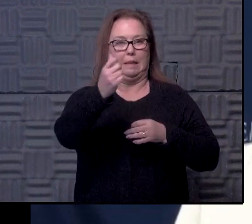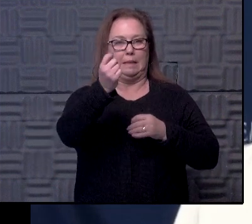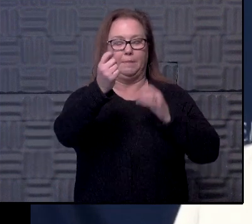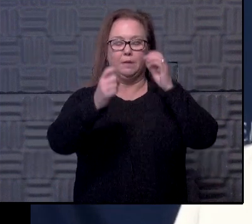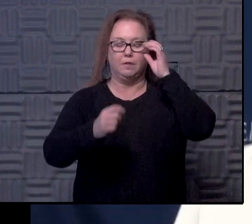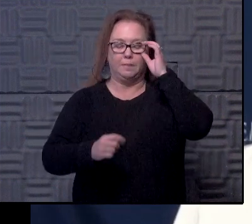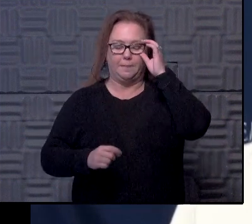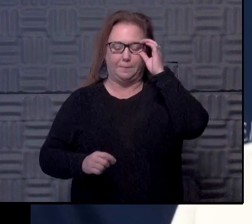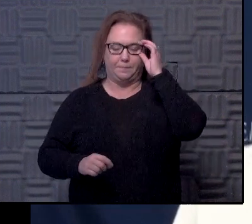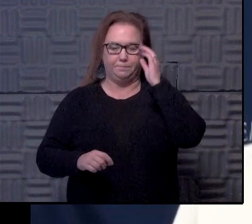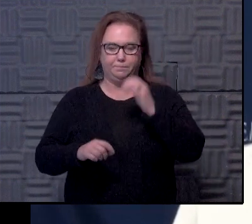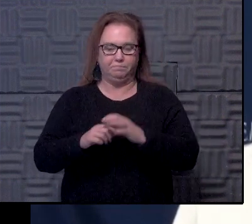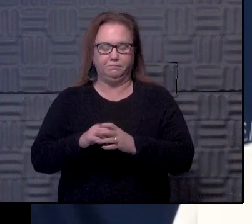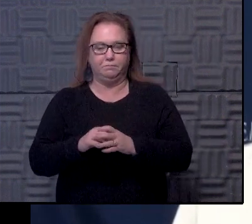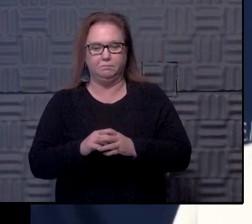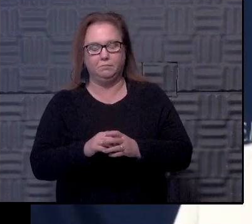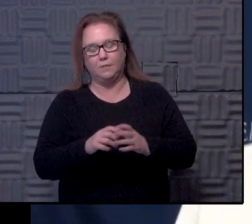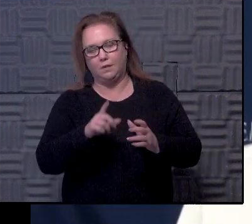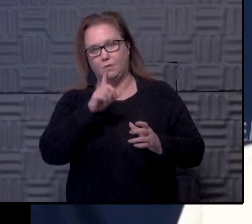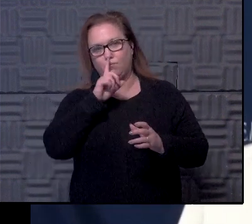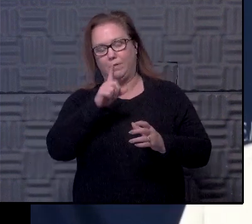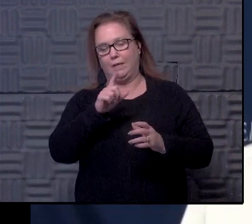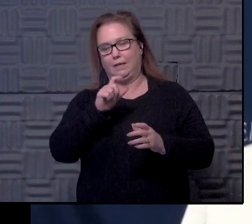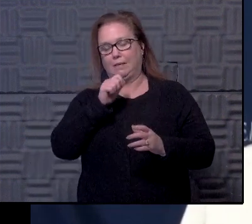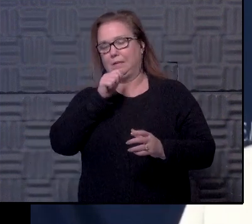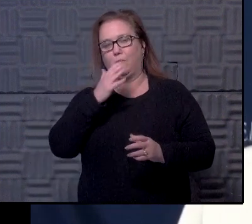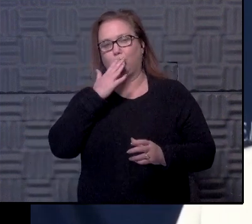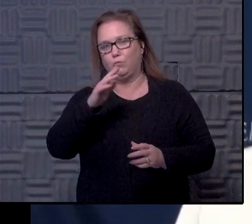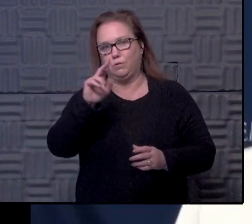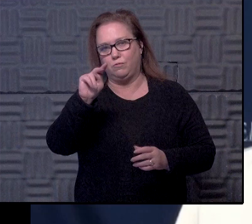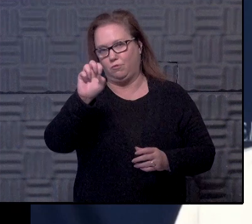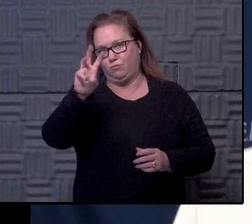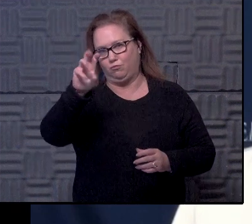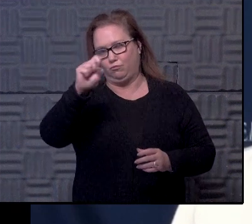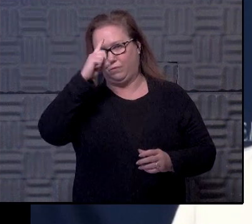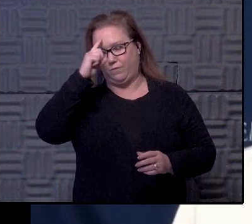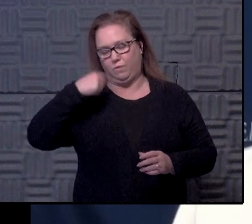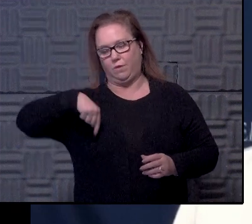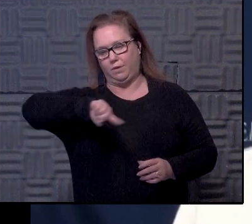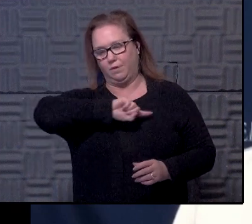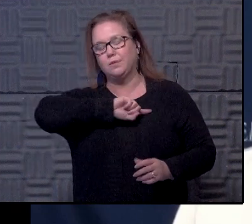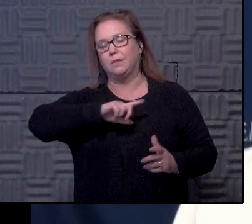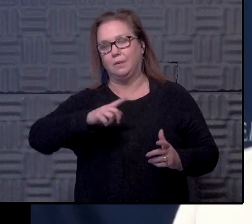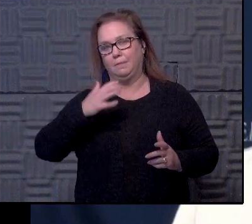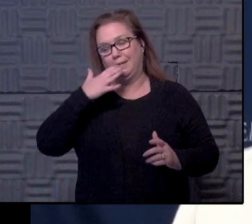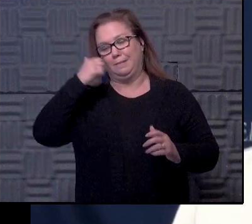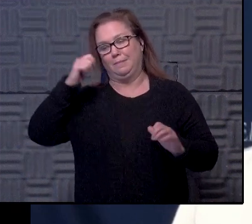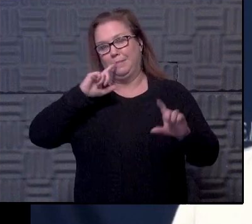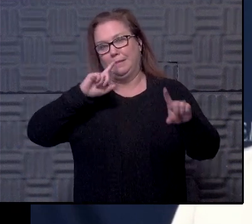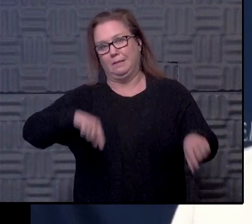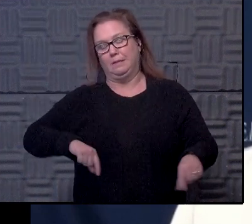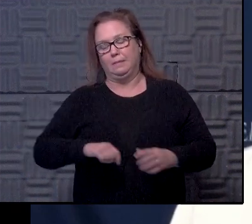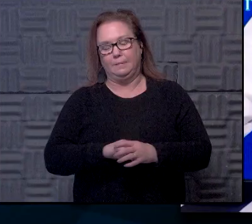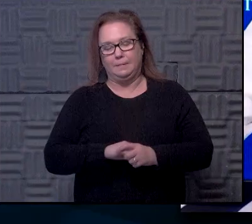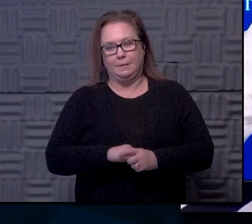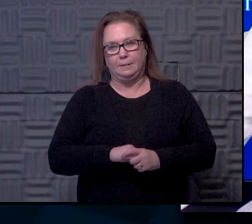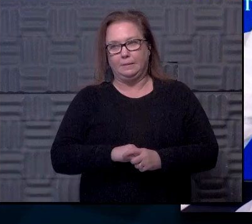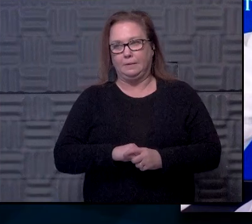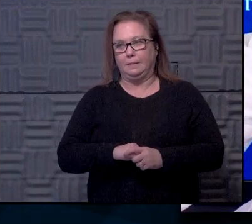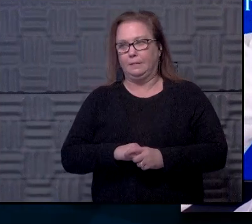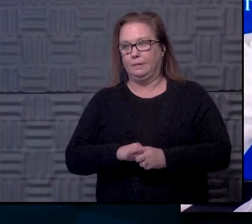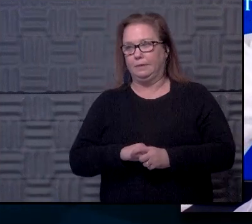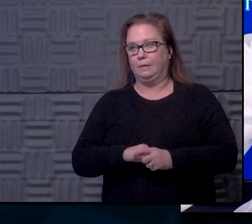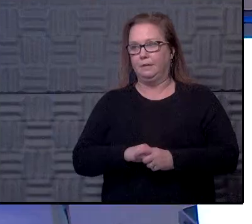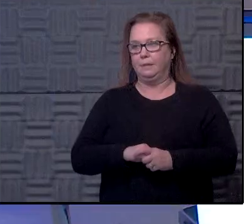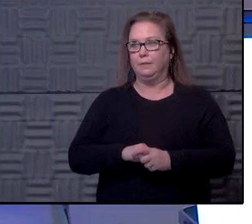not necessarily, or really not in any way, promising news for us. But it's sort of the best answer that I've got at the moment. Hawkeye, any